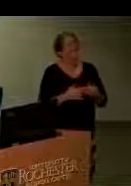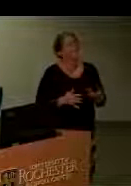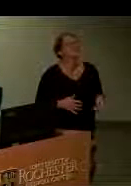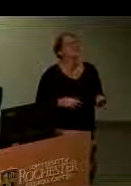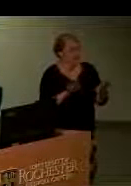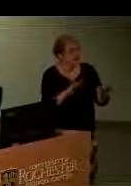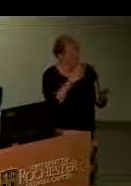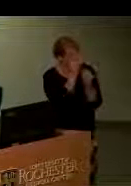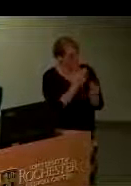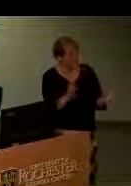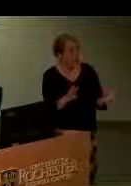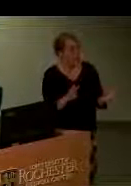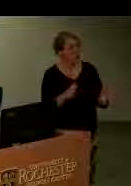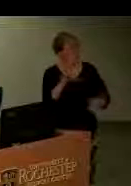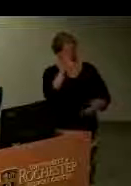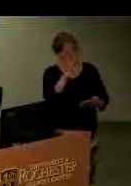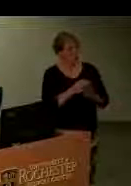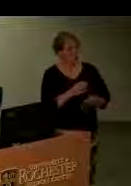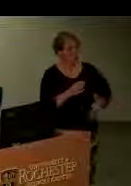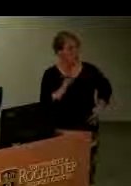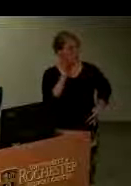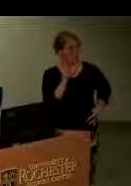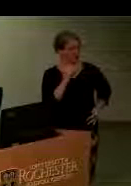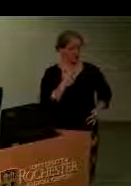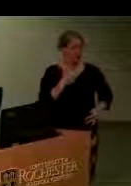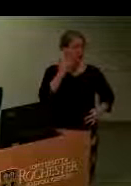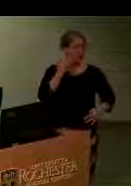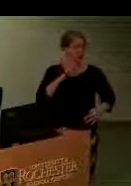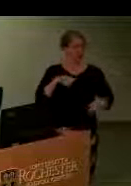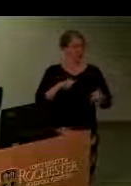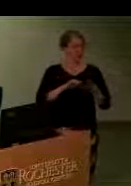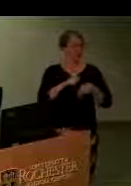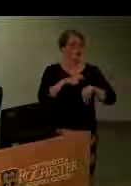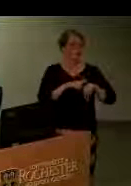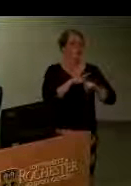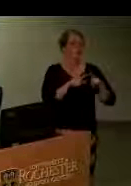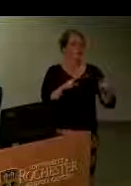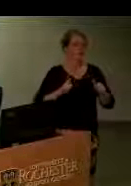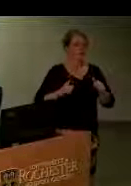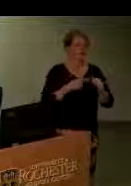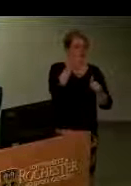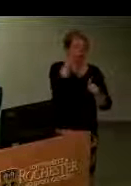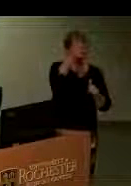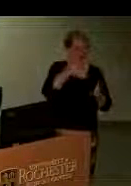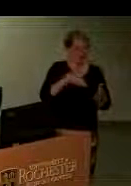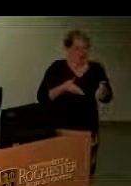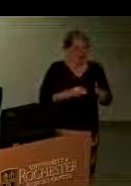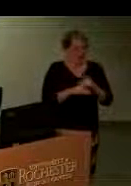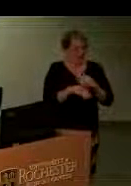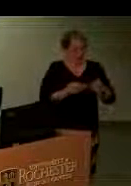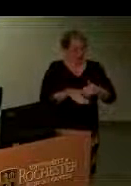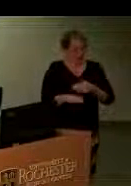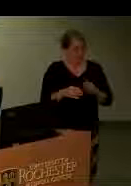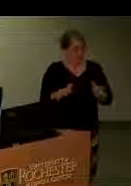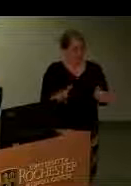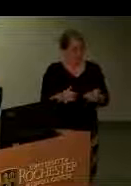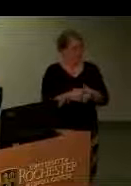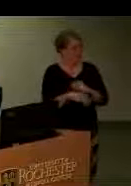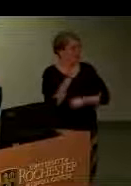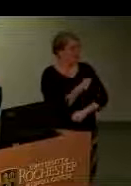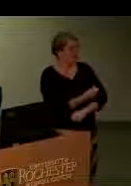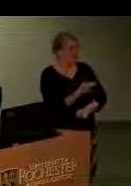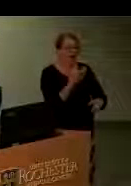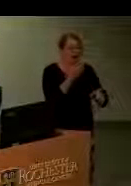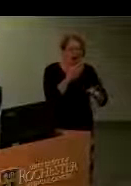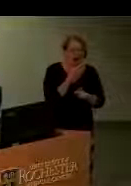so you know, he apparently, unbeknownst to me, I was the first father allowed in the delivery room at Strong to watch